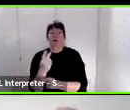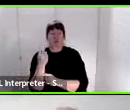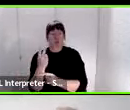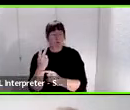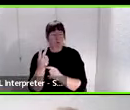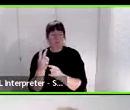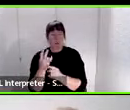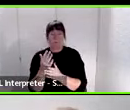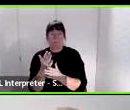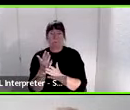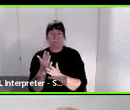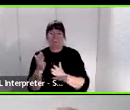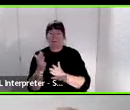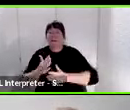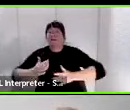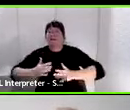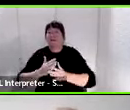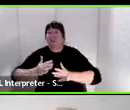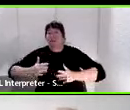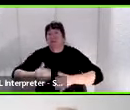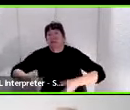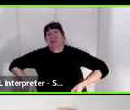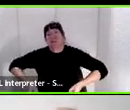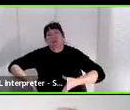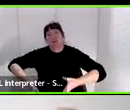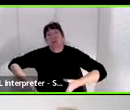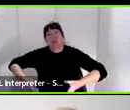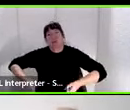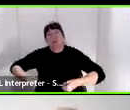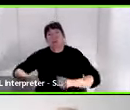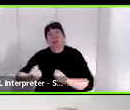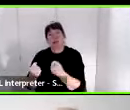spaces for mobility vehicles.